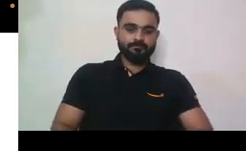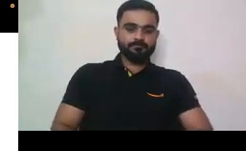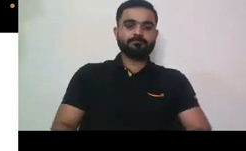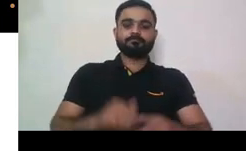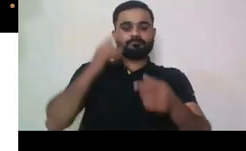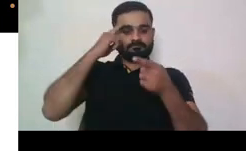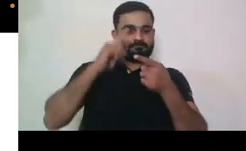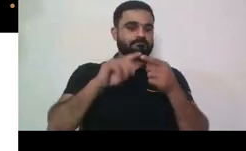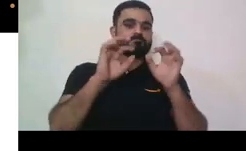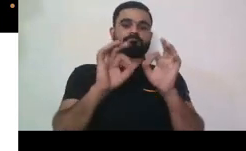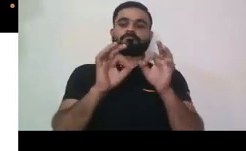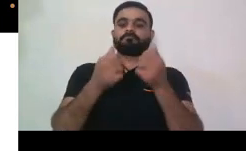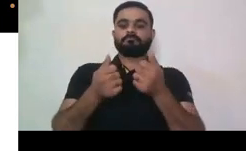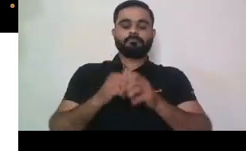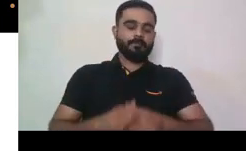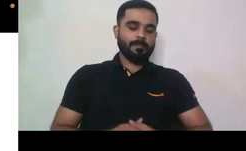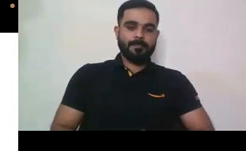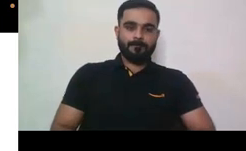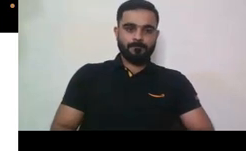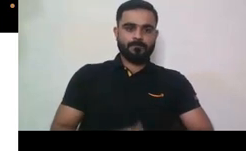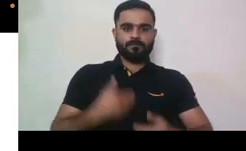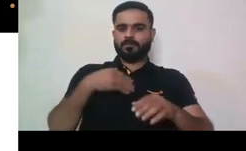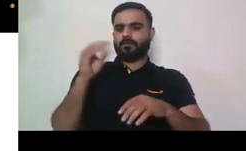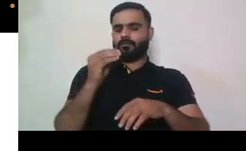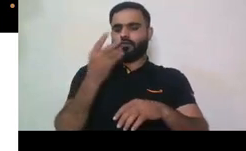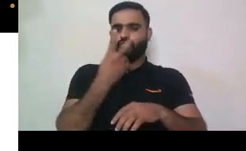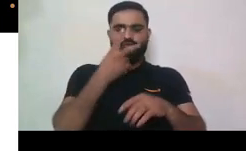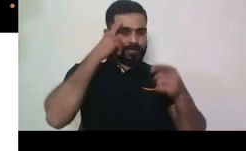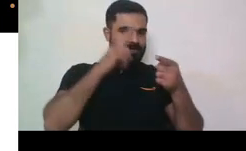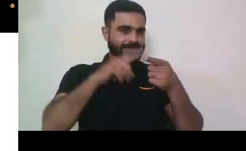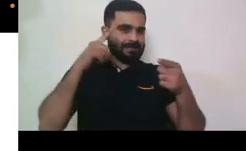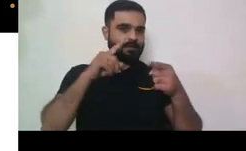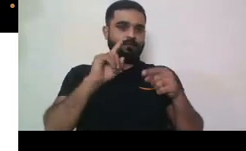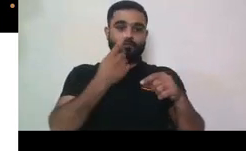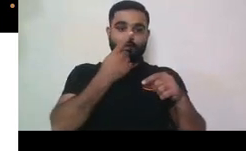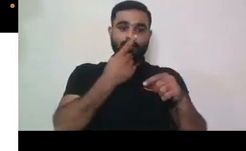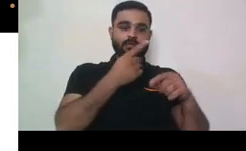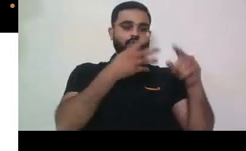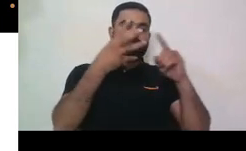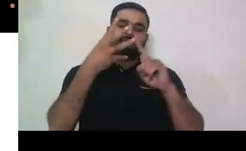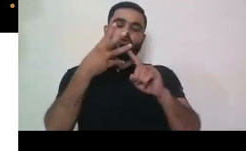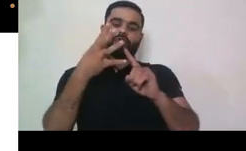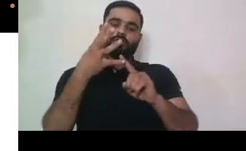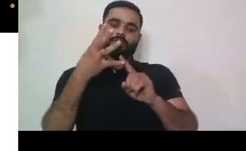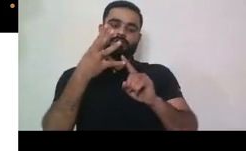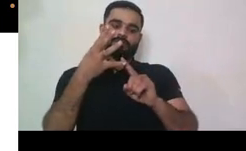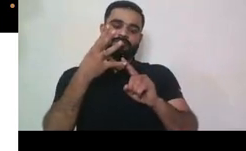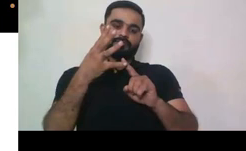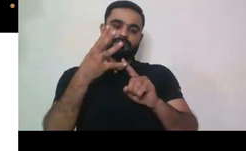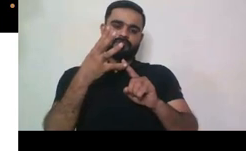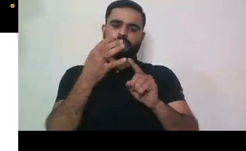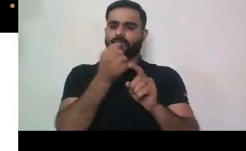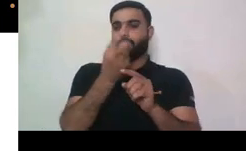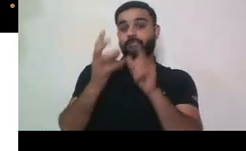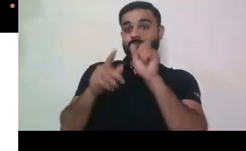Agree. Nice. So we have only two disagrees, the first one and fourth one. So